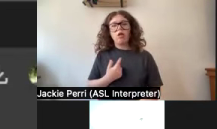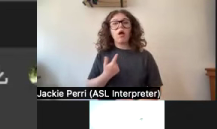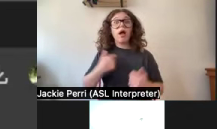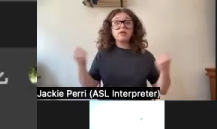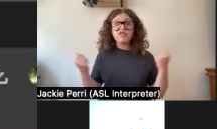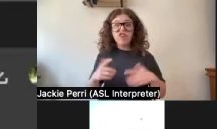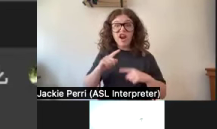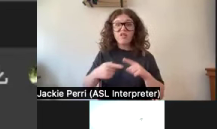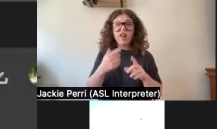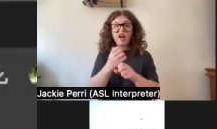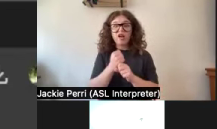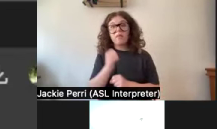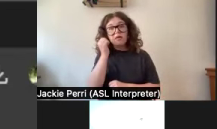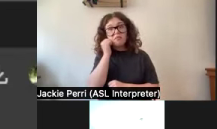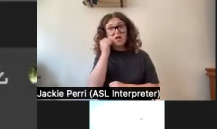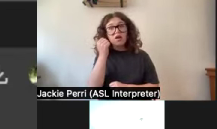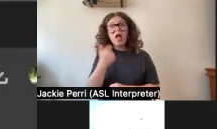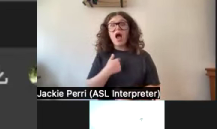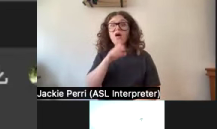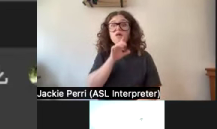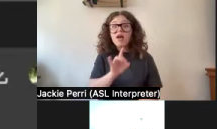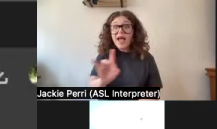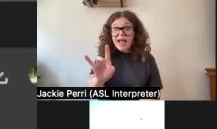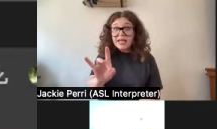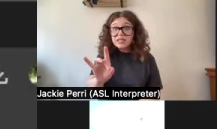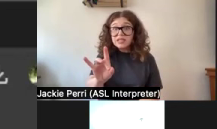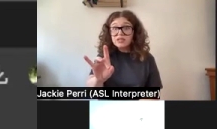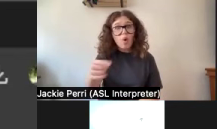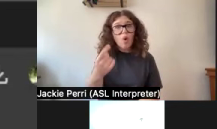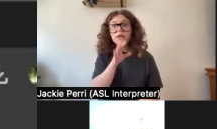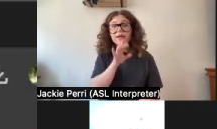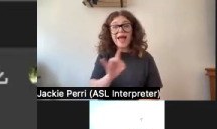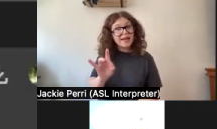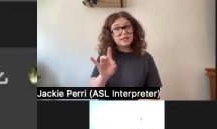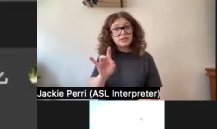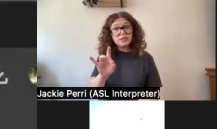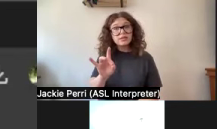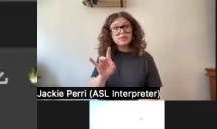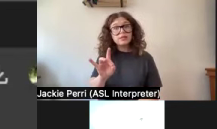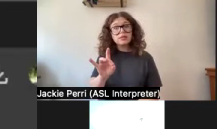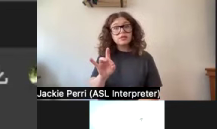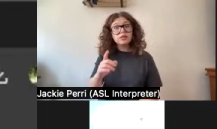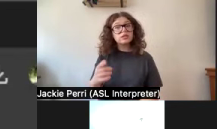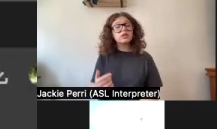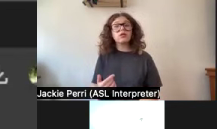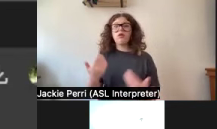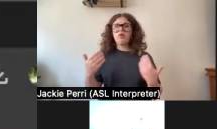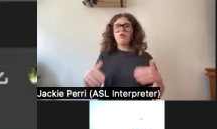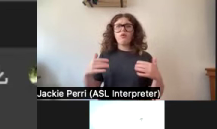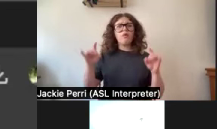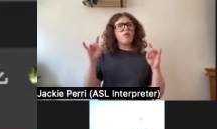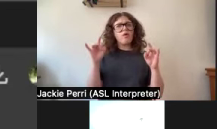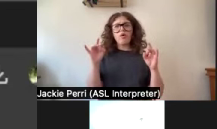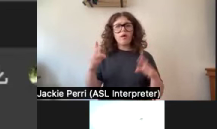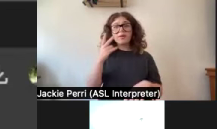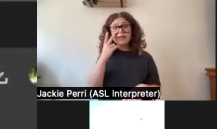my tenía period yo came 8 because I was años. only 8 years Y old. pues And es algo espantoso it's para uno something mirar sangre horrible to see y